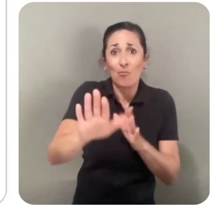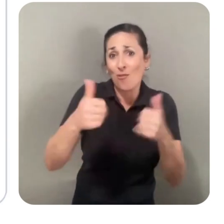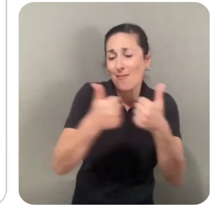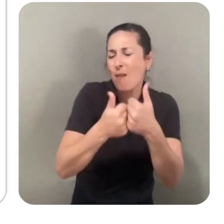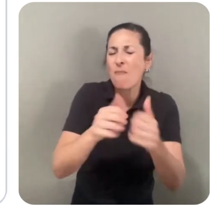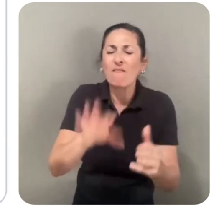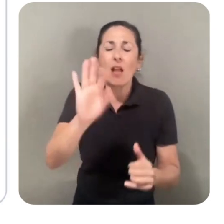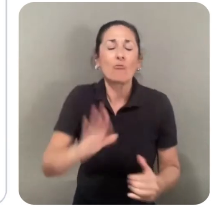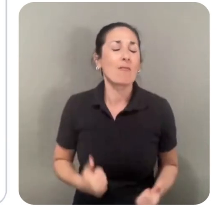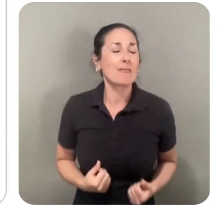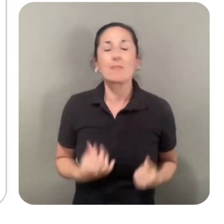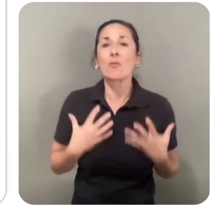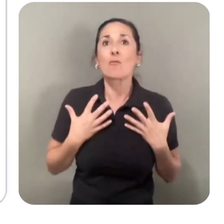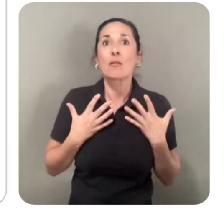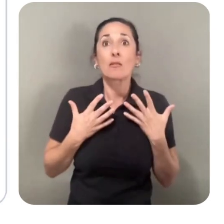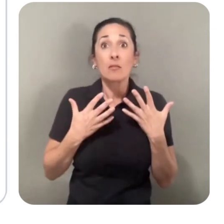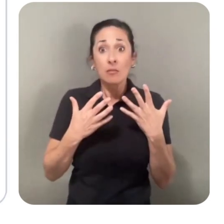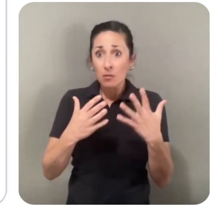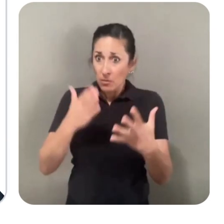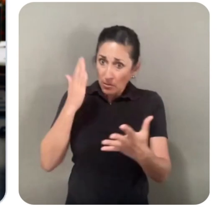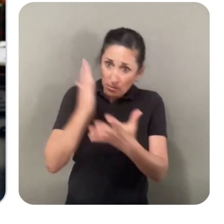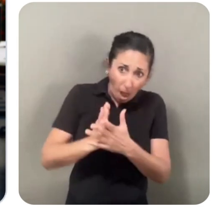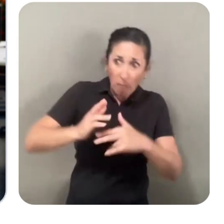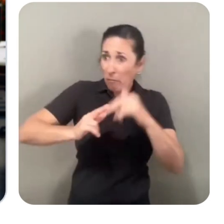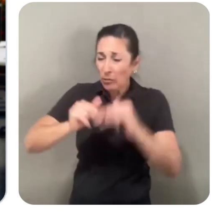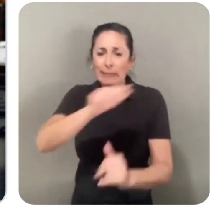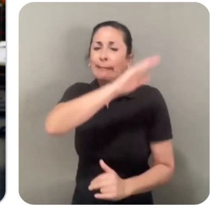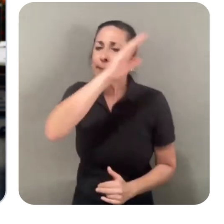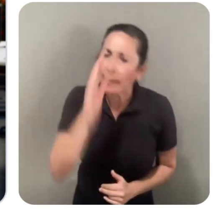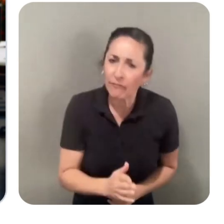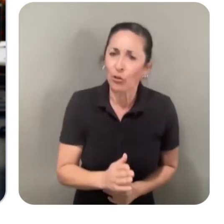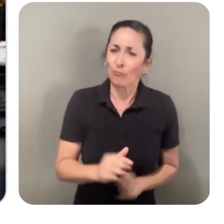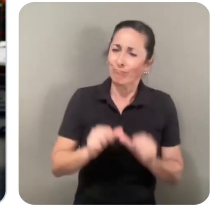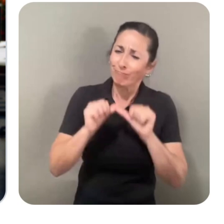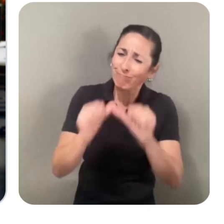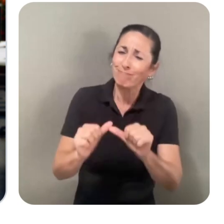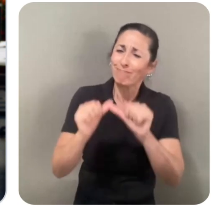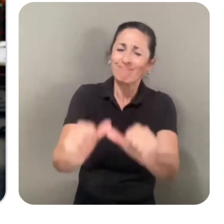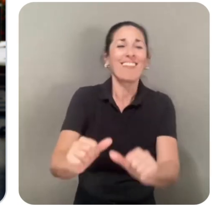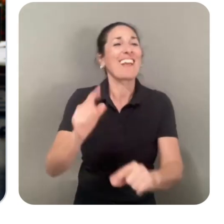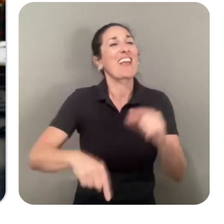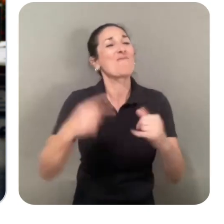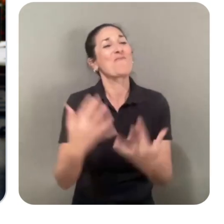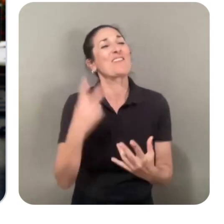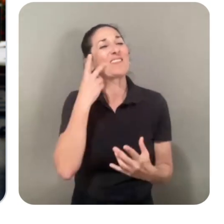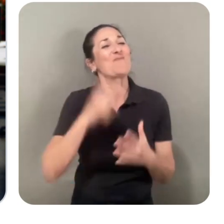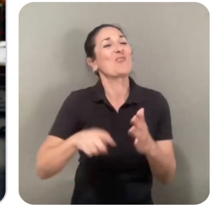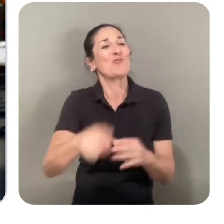inspiration and never stop building. I can't wait to see what you create.